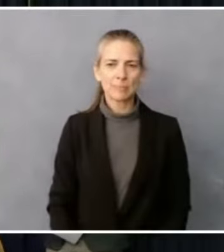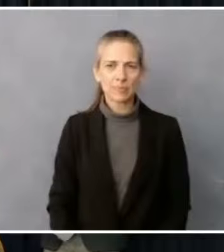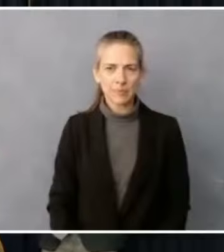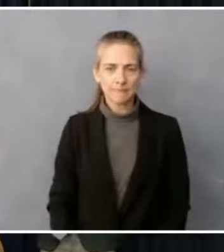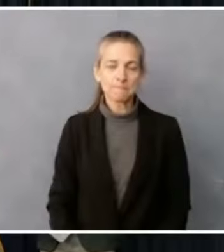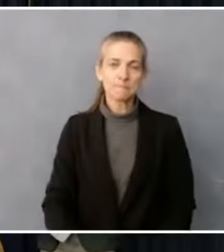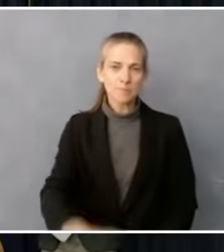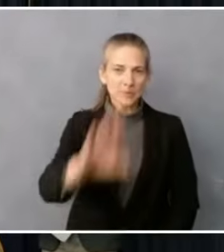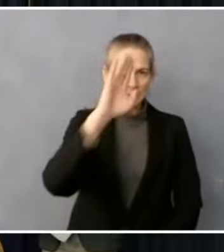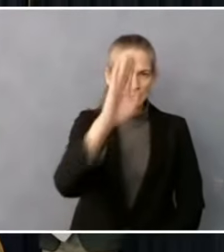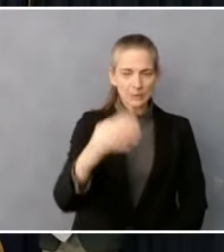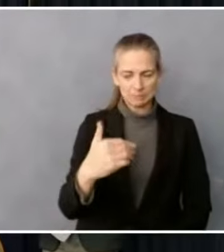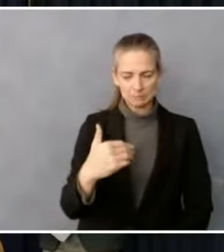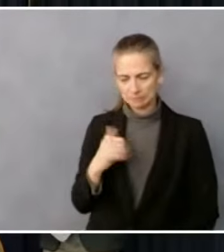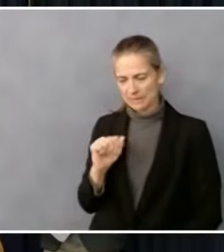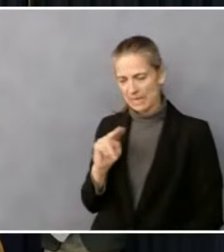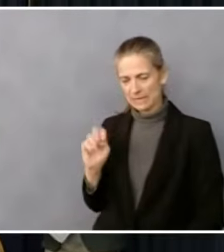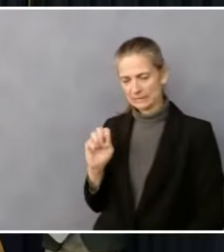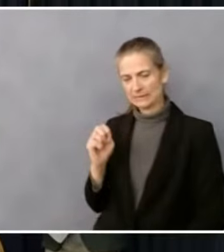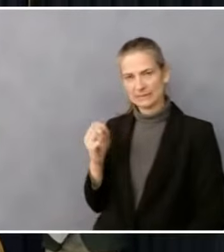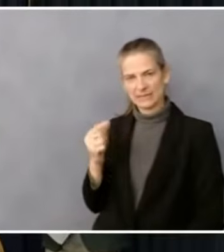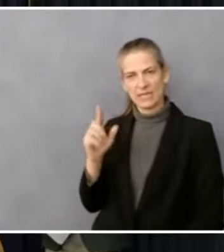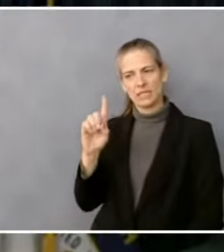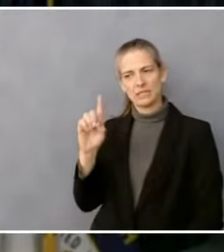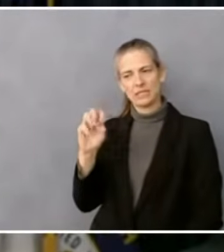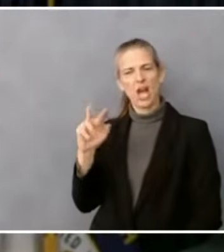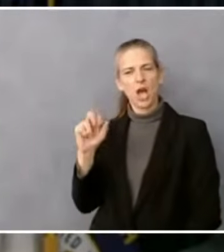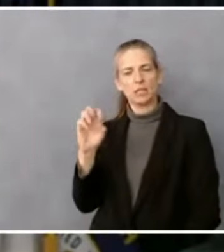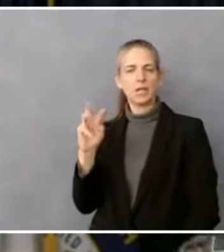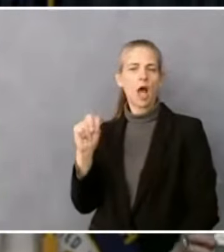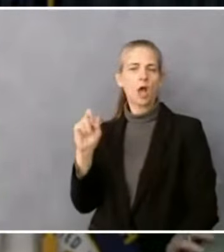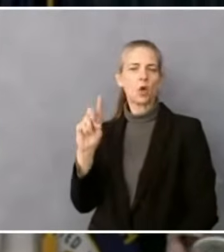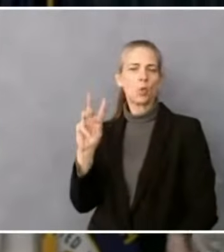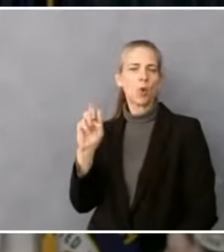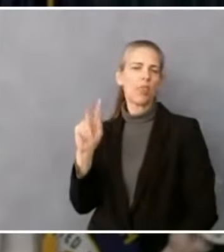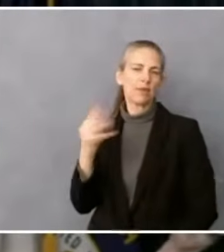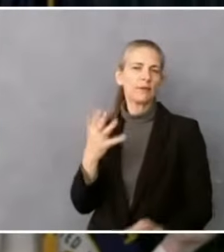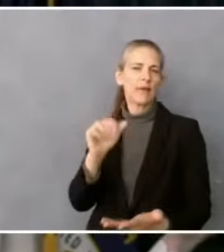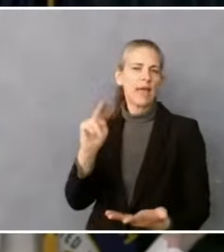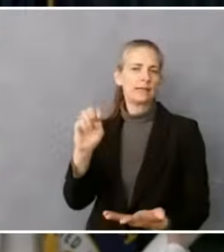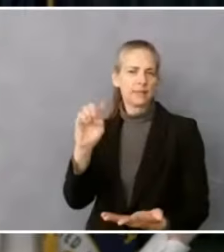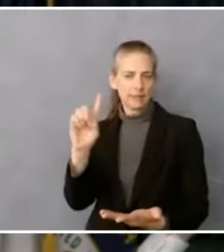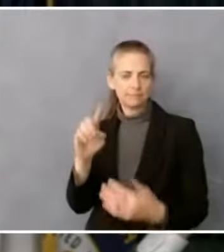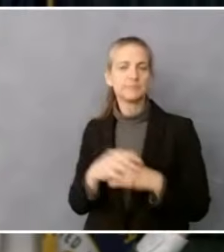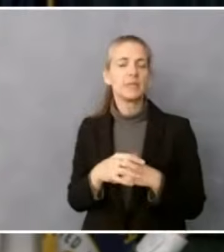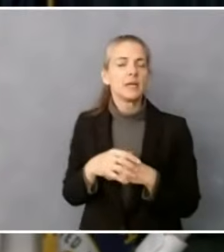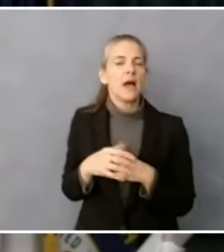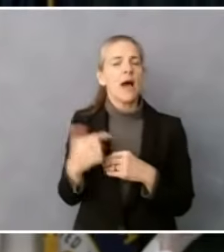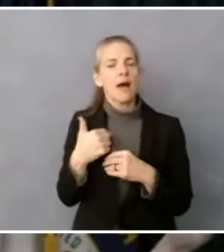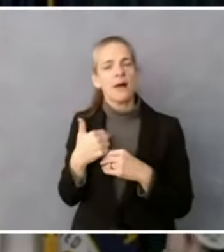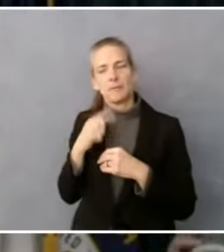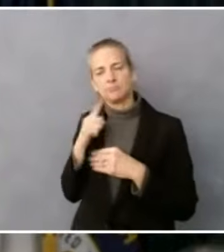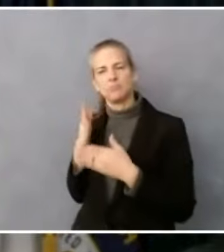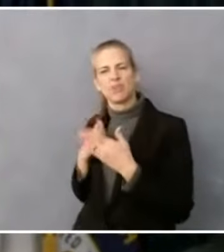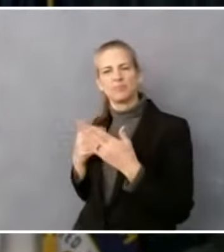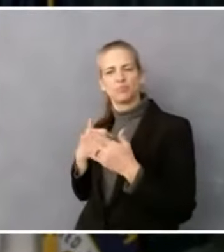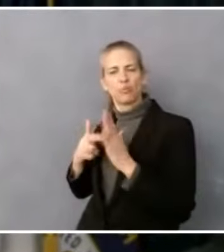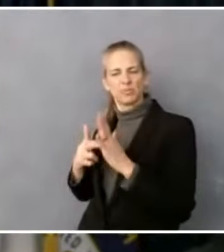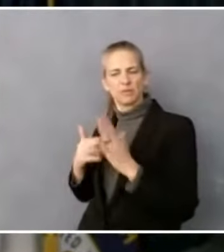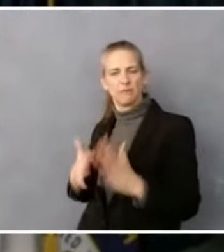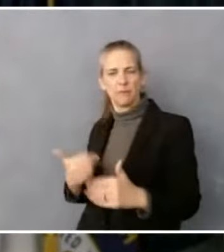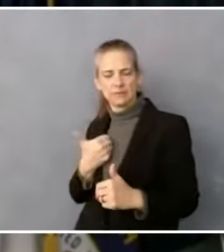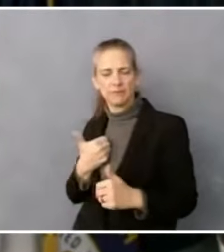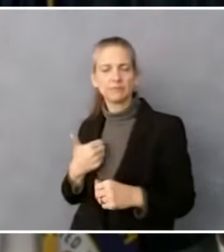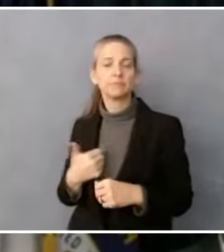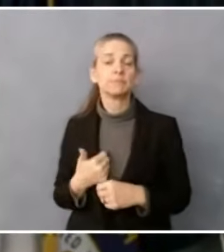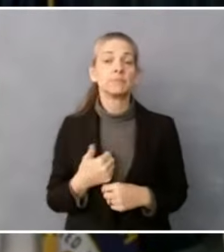Hi, I'm Ann Gay Donworth. I'm the state representative for the 76th district. Pre-K for all is not a partisan issue. It's the right